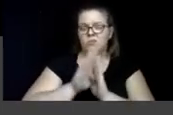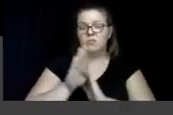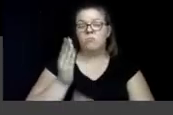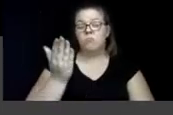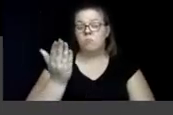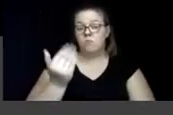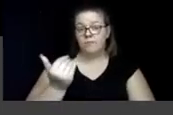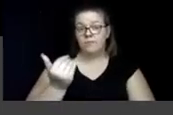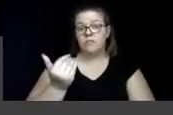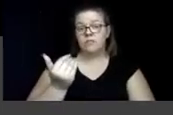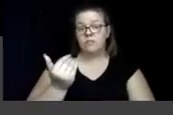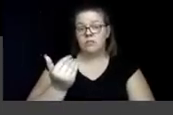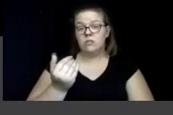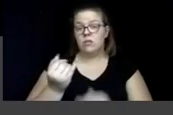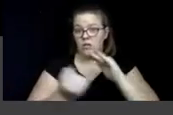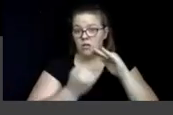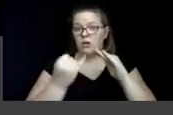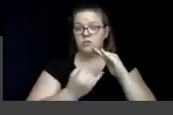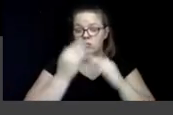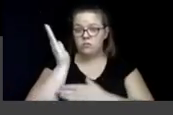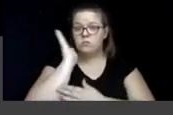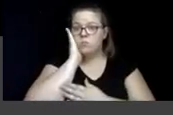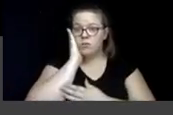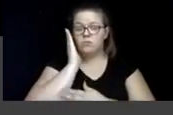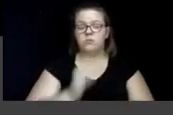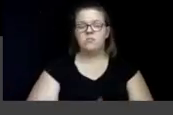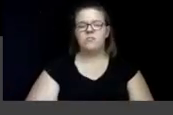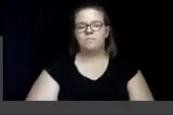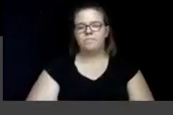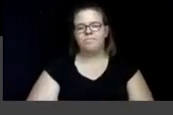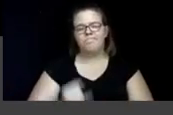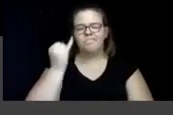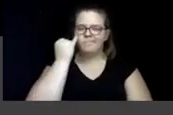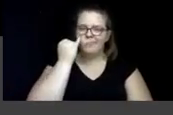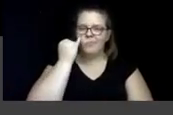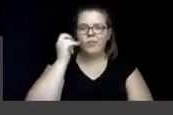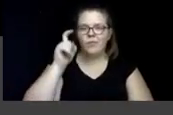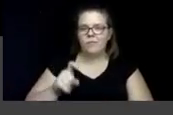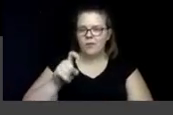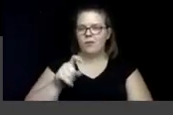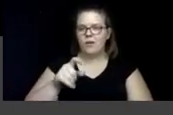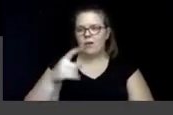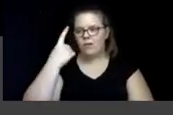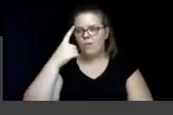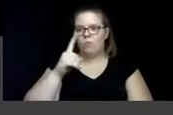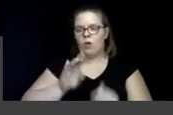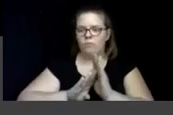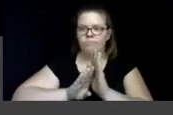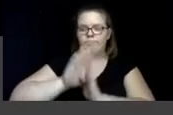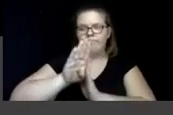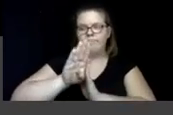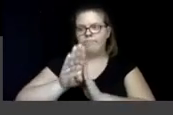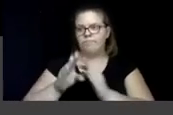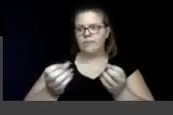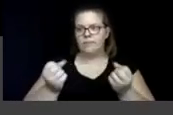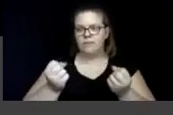15 isolation beds just in case we needed it for a surge. So if upstate needed space,